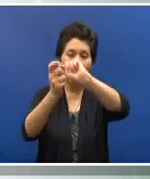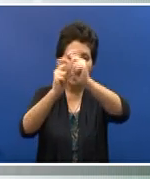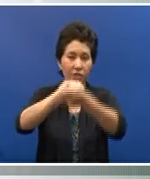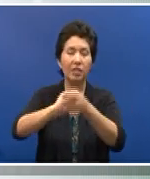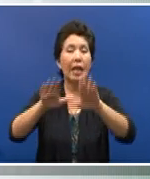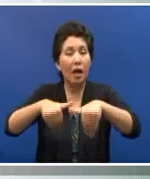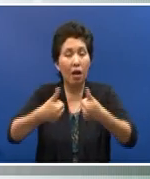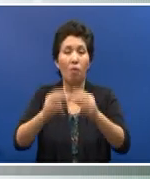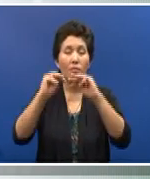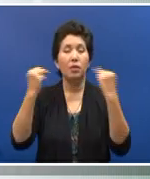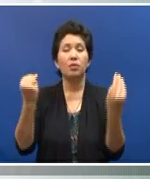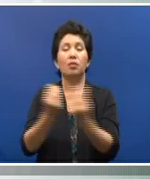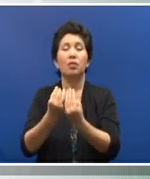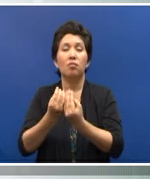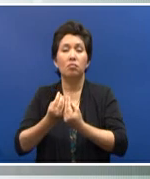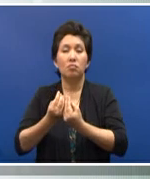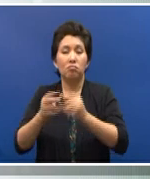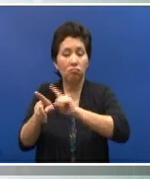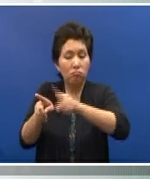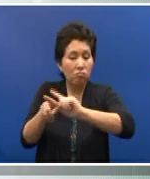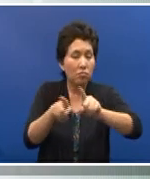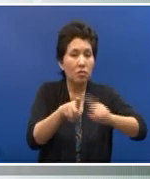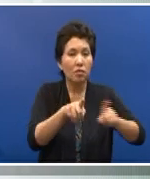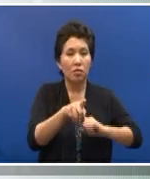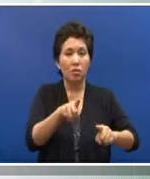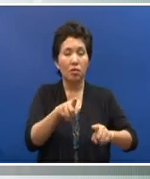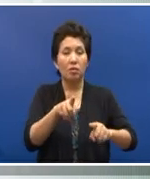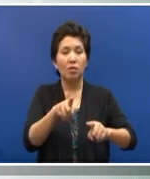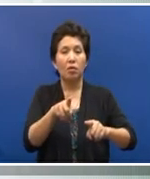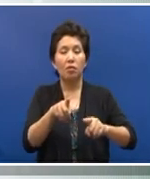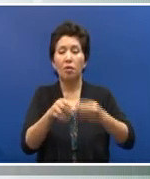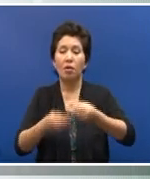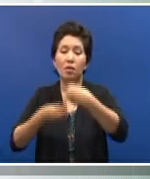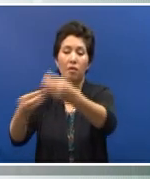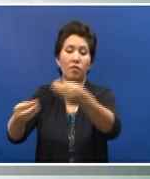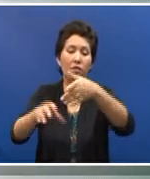how society distributes its surplus to its members.